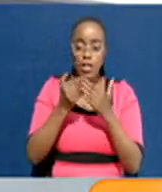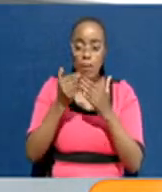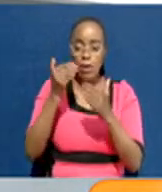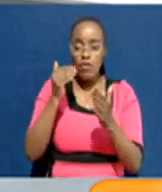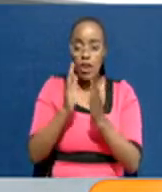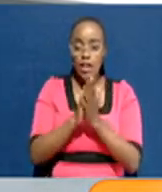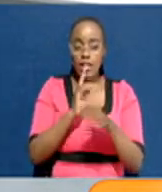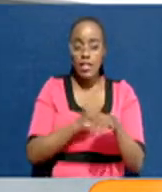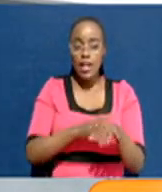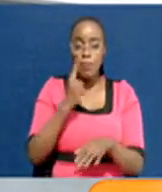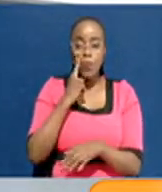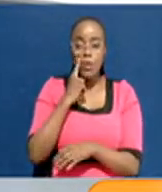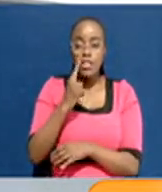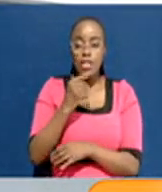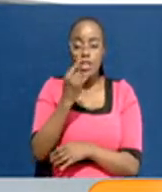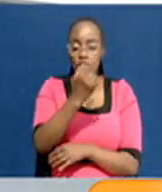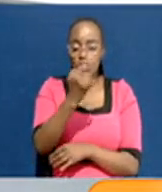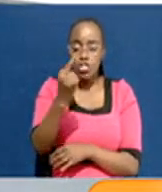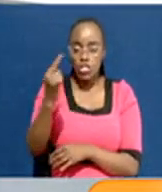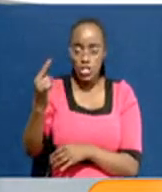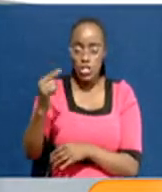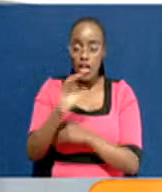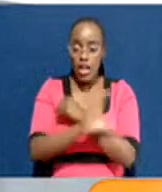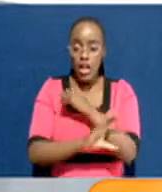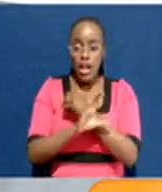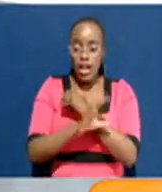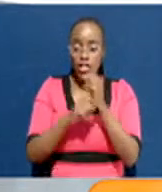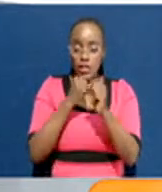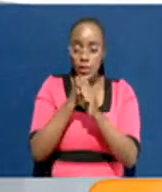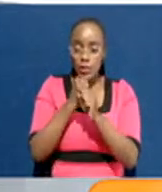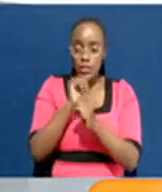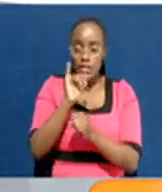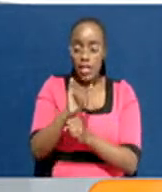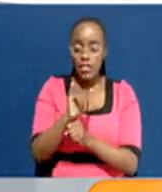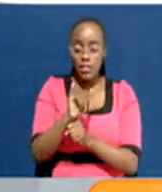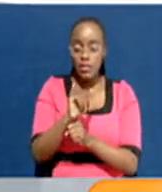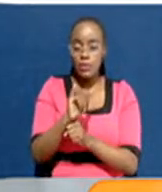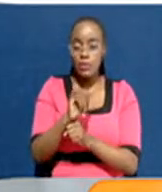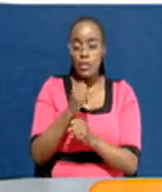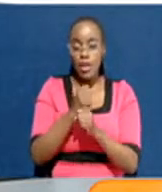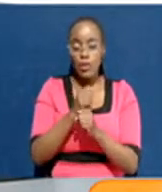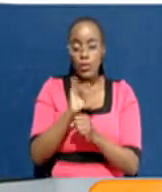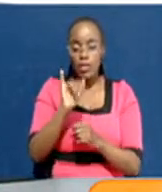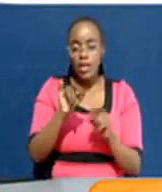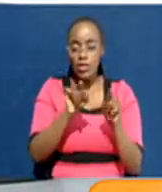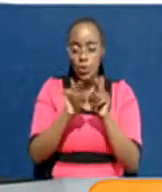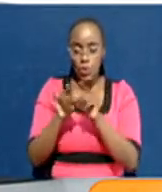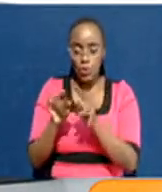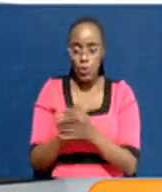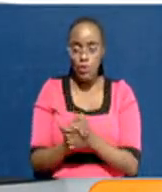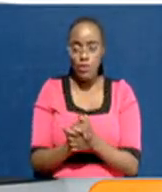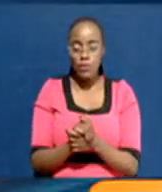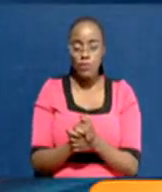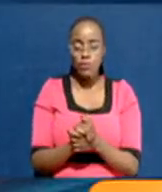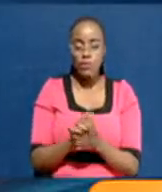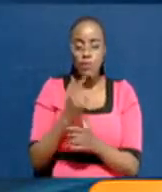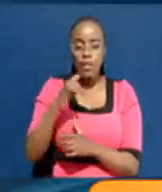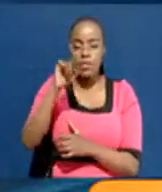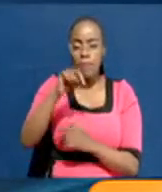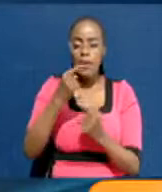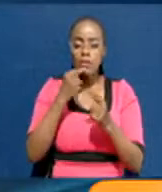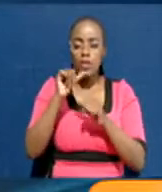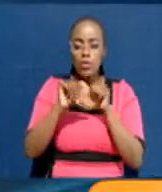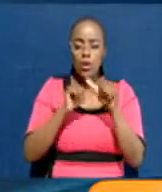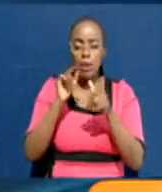look back, you'll see every first year of a new government, we go through this cycle. Okay. You know, we have to talk